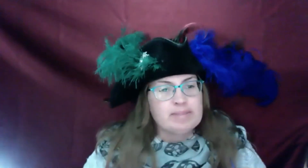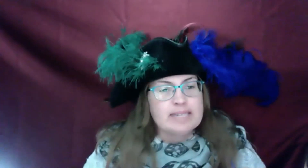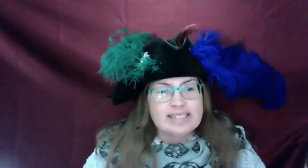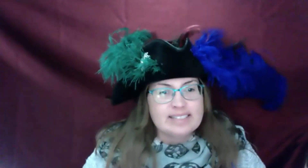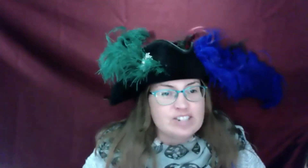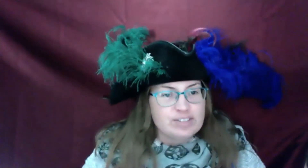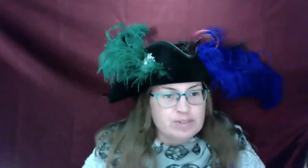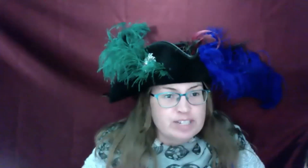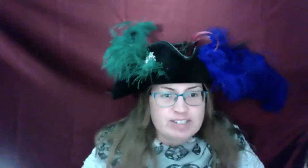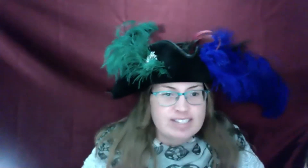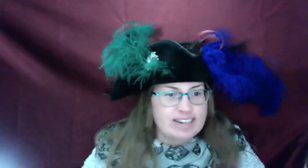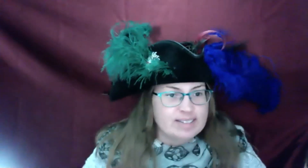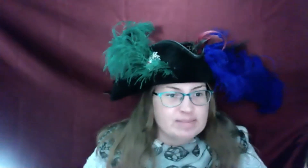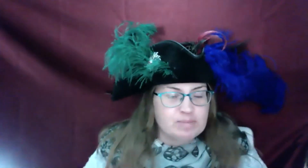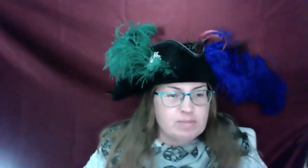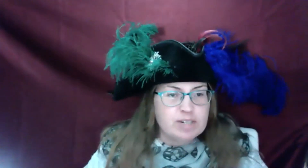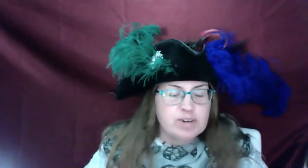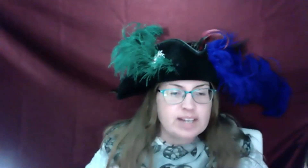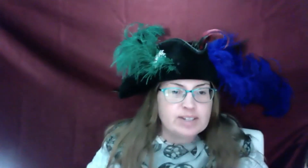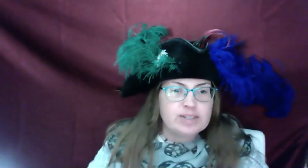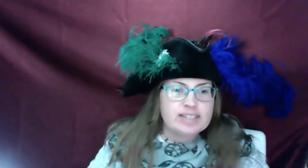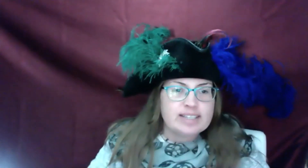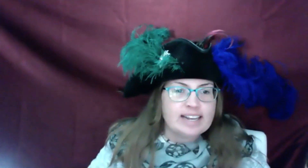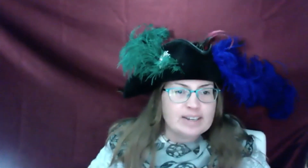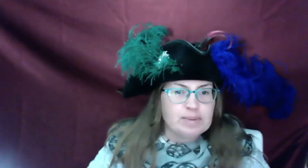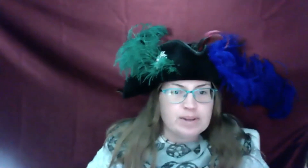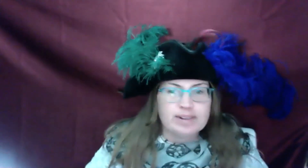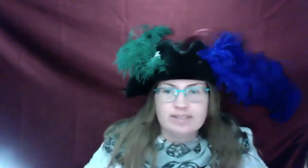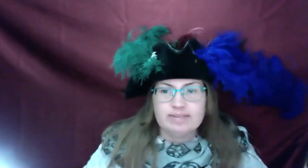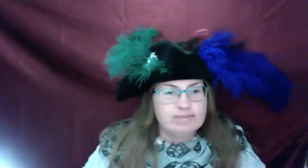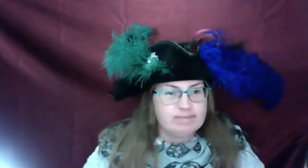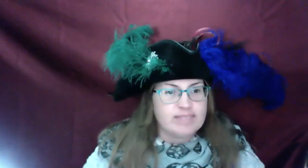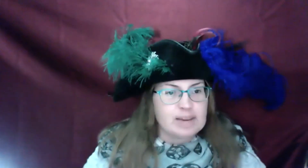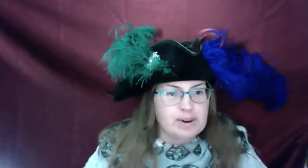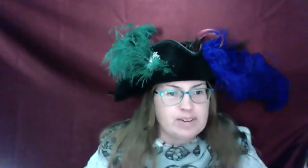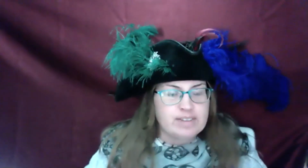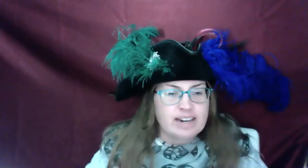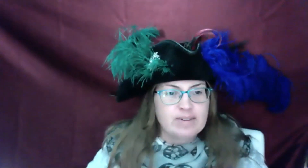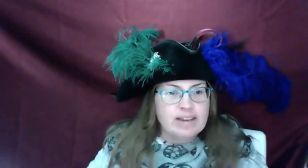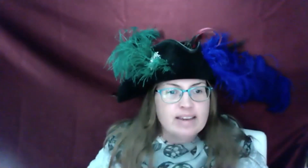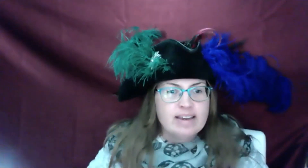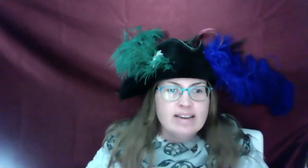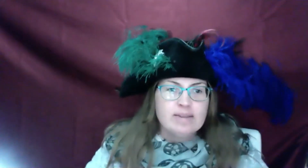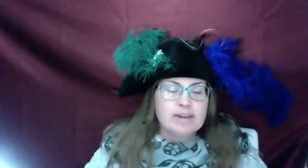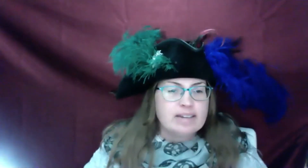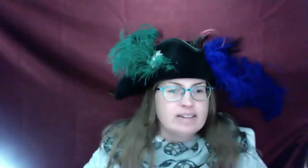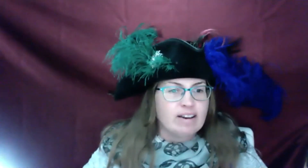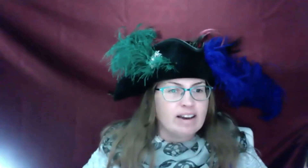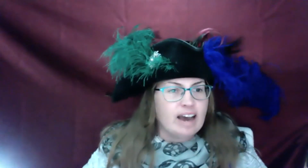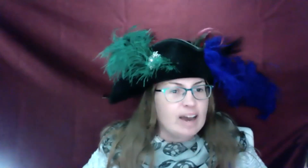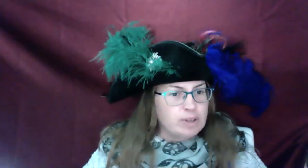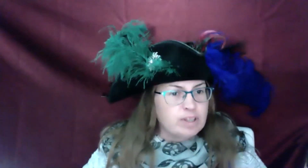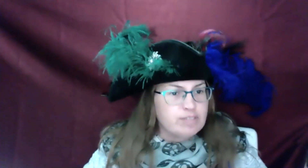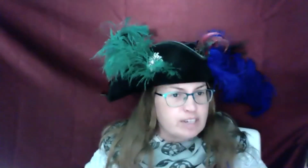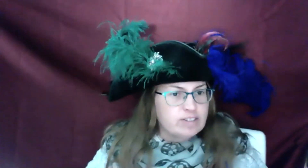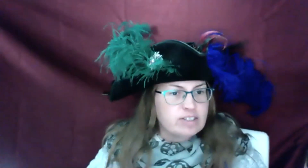Well, basically the Shift Witch said it much more eloquently than I could put that part of it anyway. But